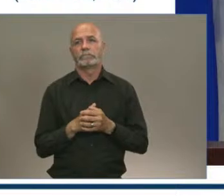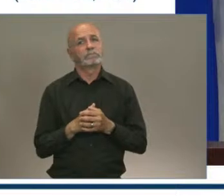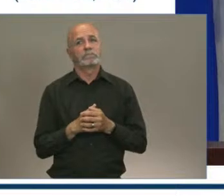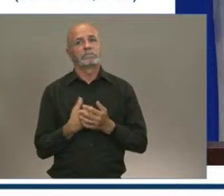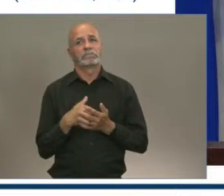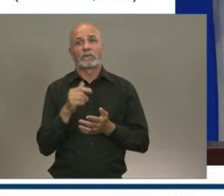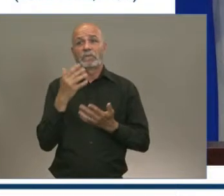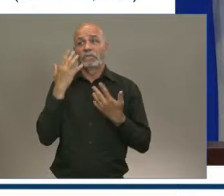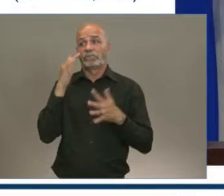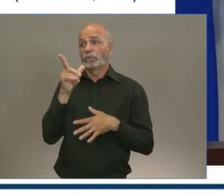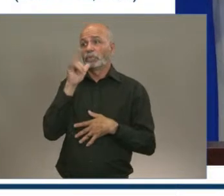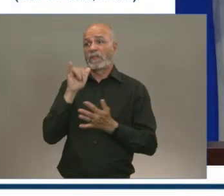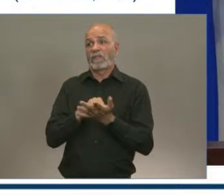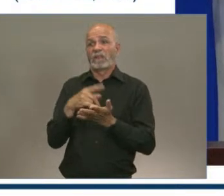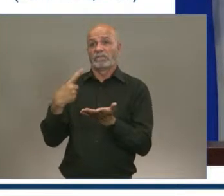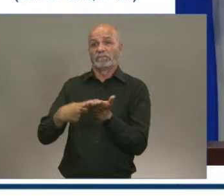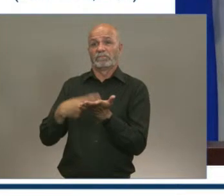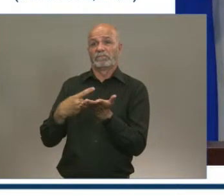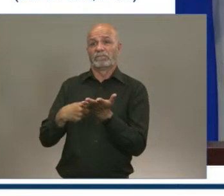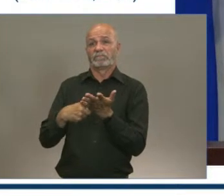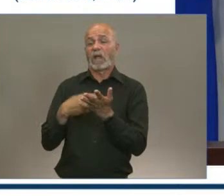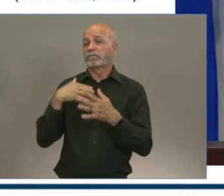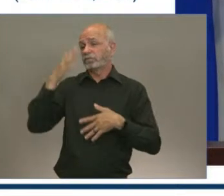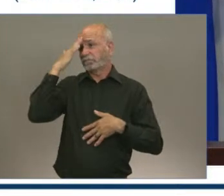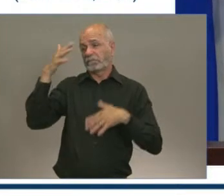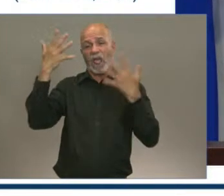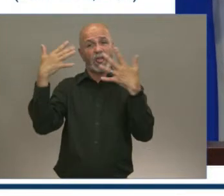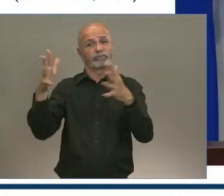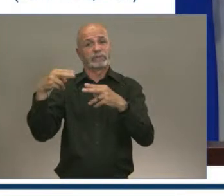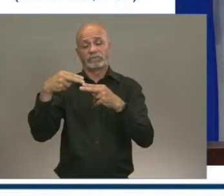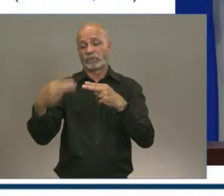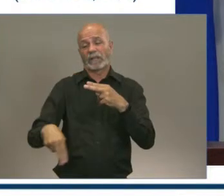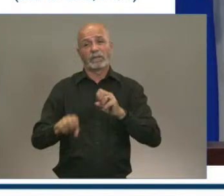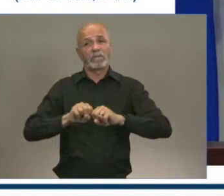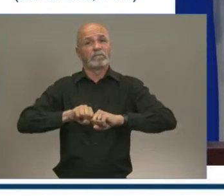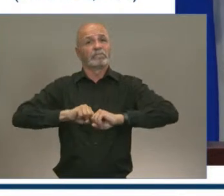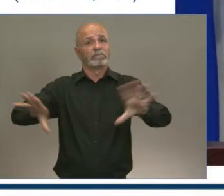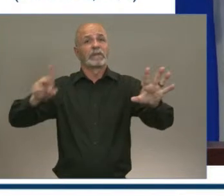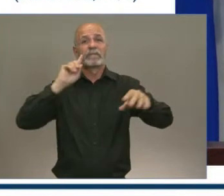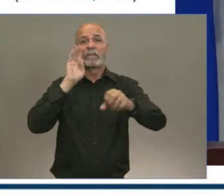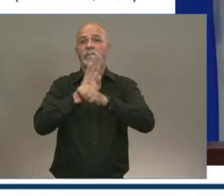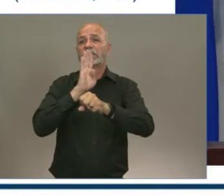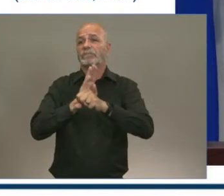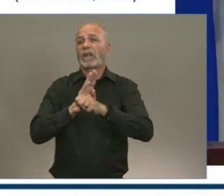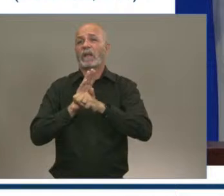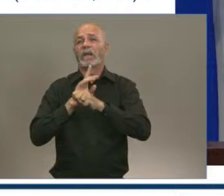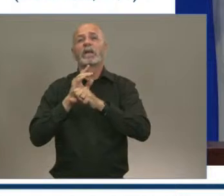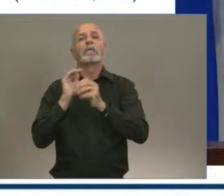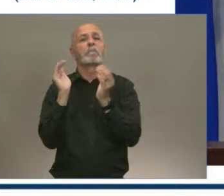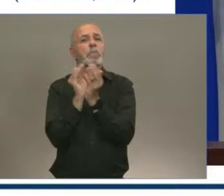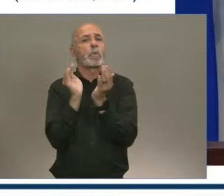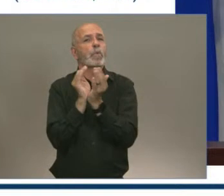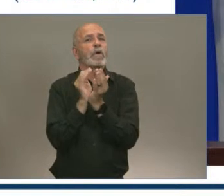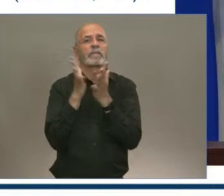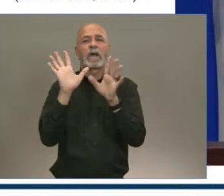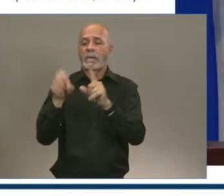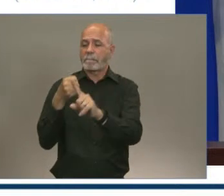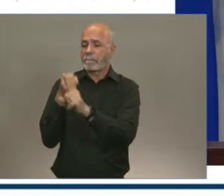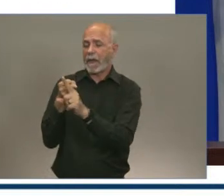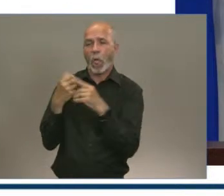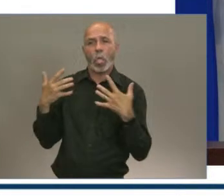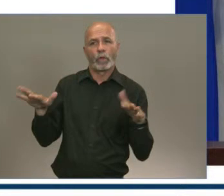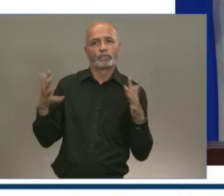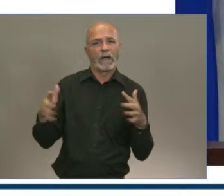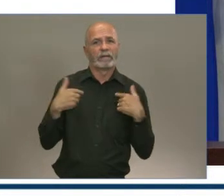I know lots of checks have gone out for the Small Business Impact Grant, number 3, and we have augmented that